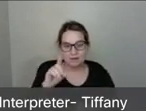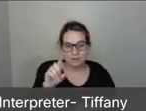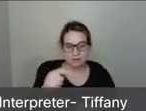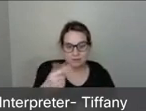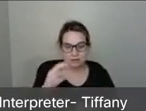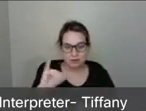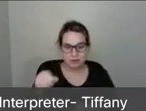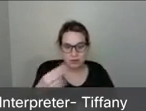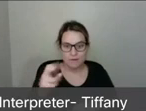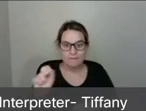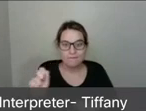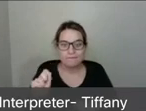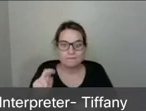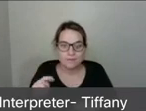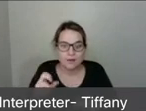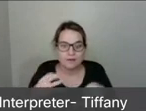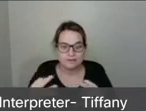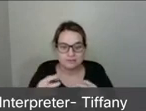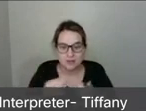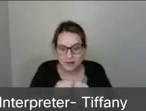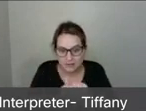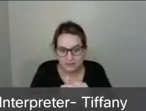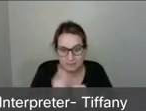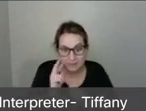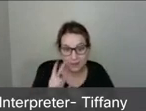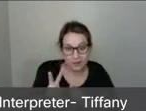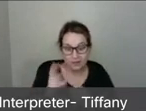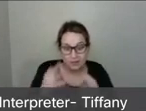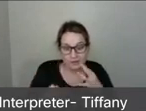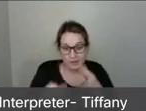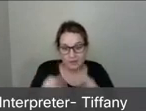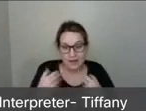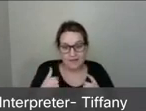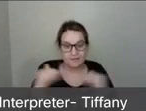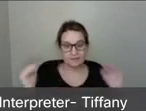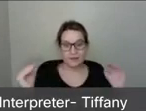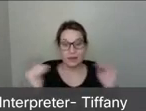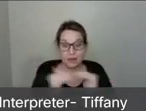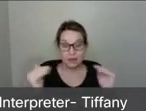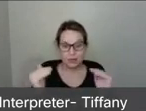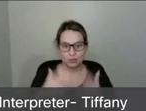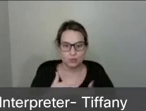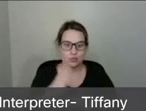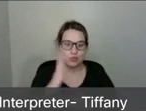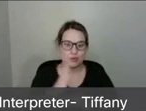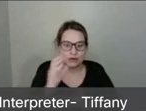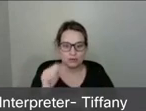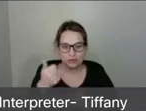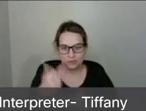has explained competitiveness is viewed by the courts as having equal right to the